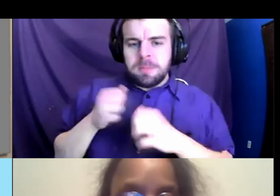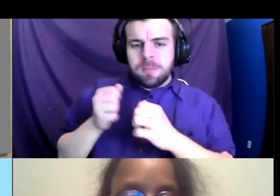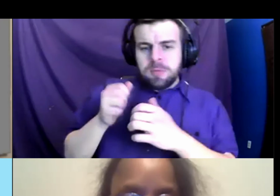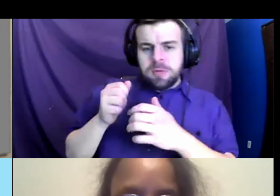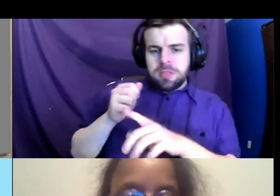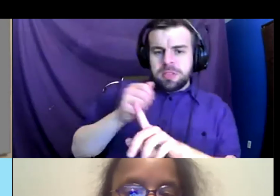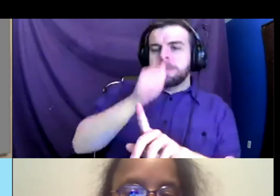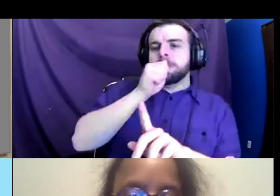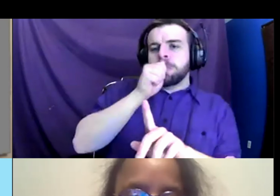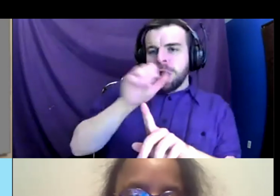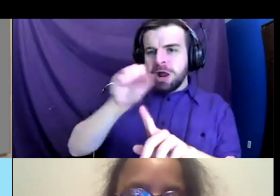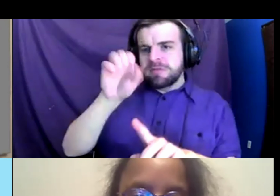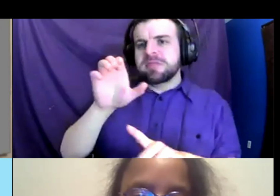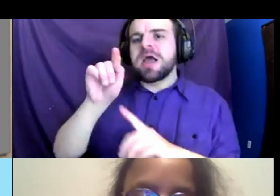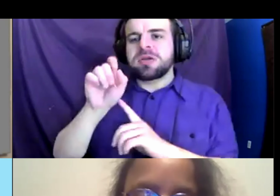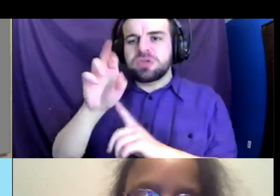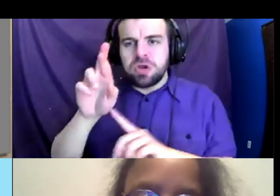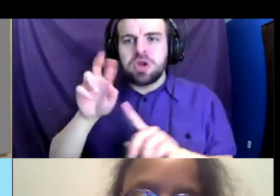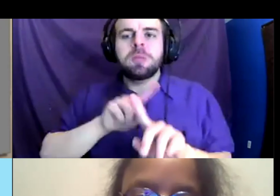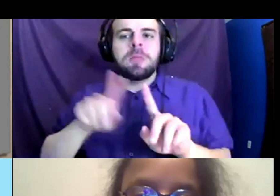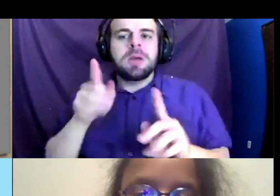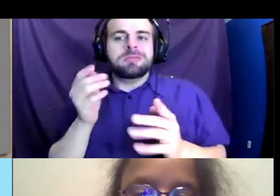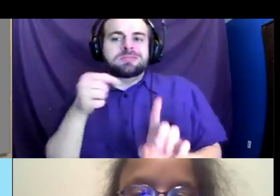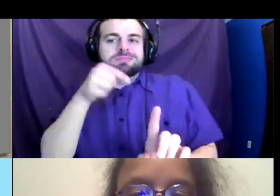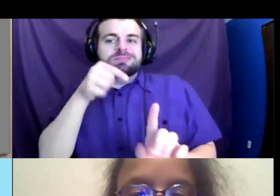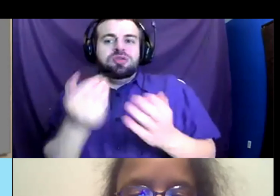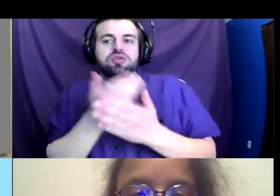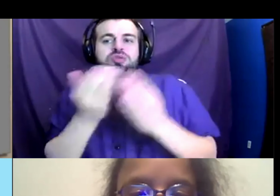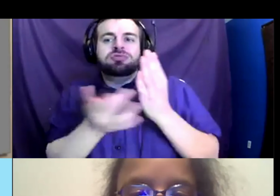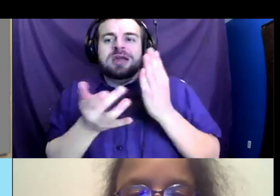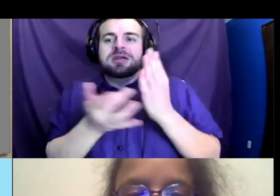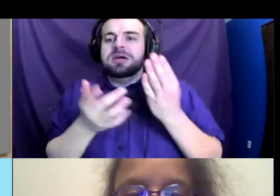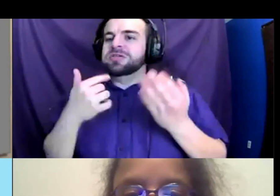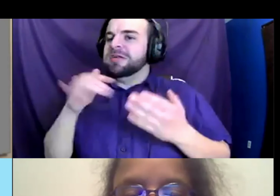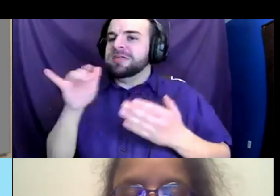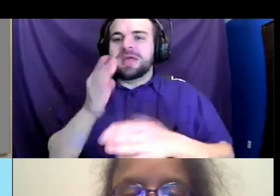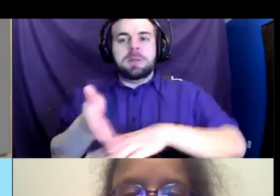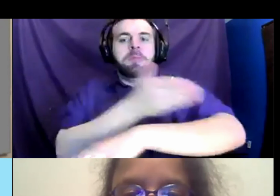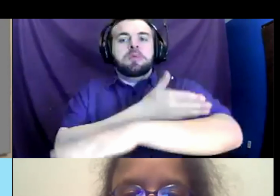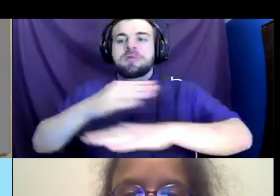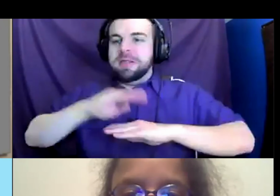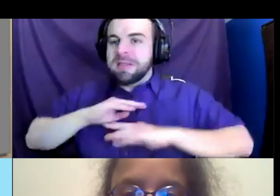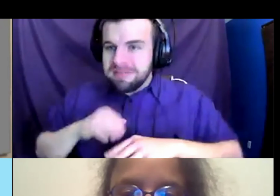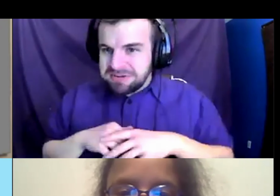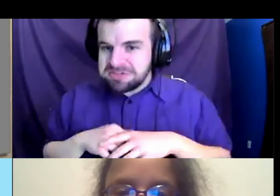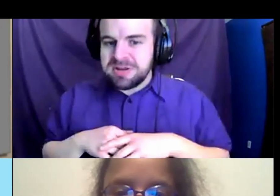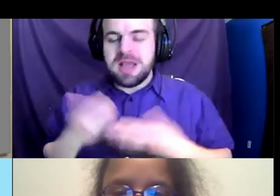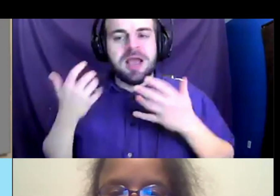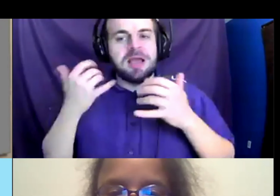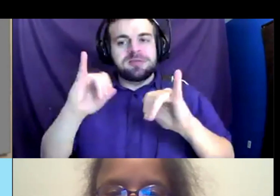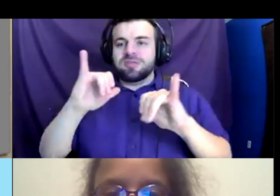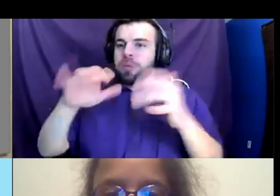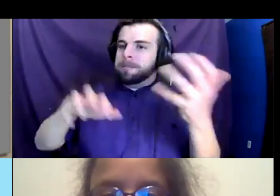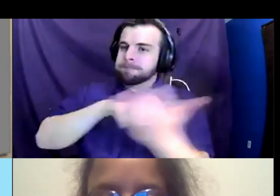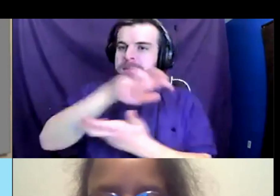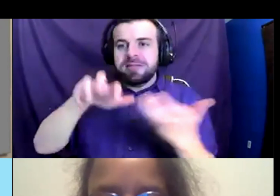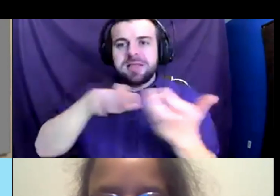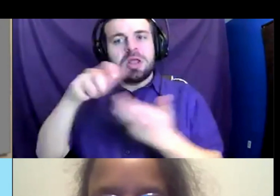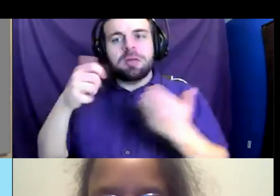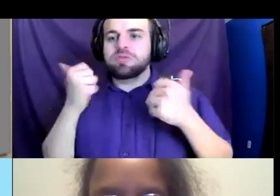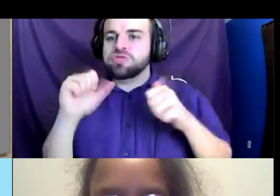new icing on the cake. I'm still stirring up and mixing them all together. That